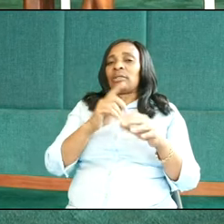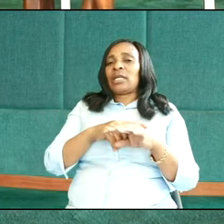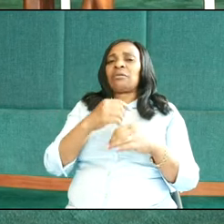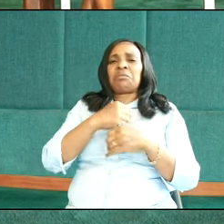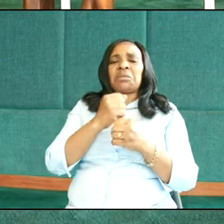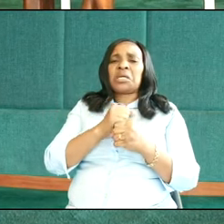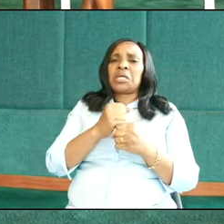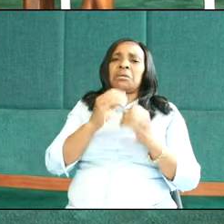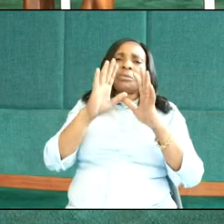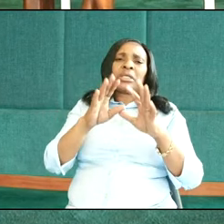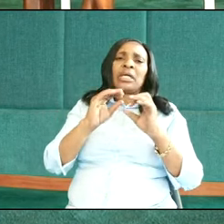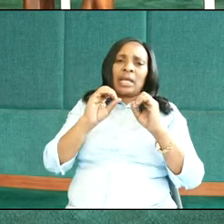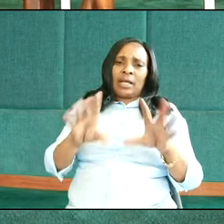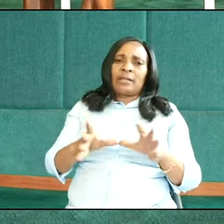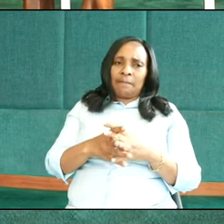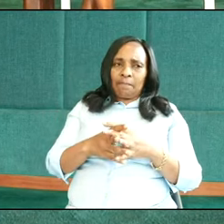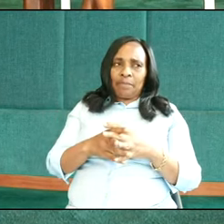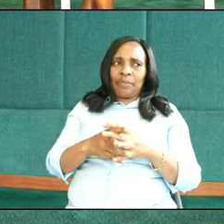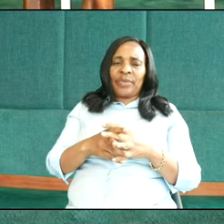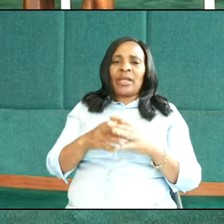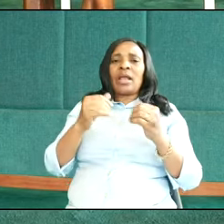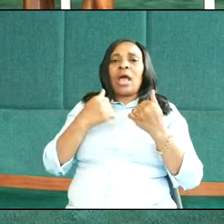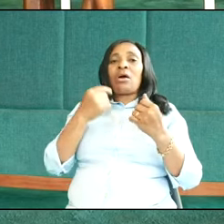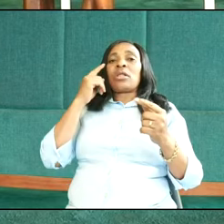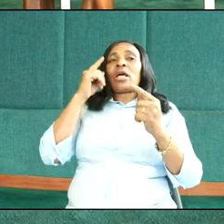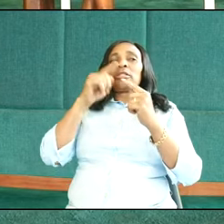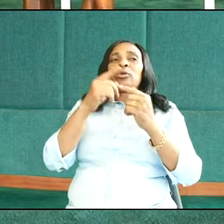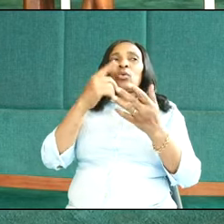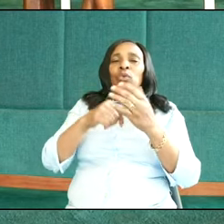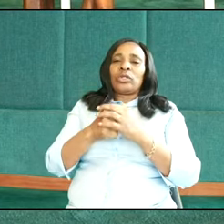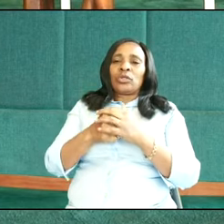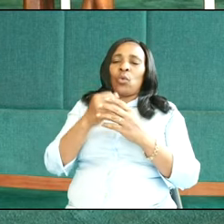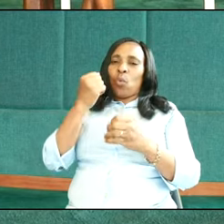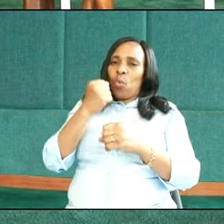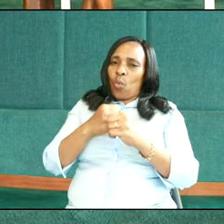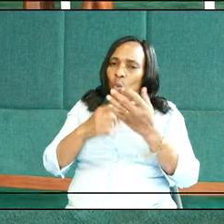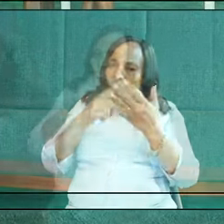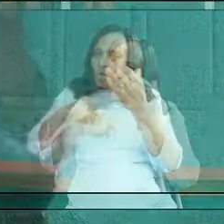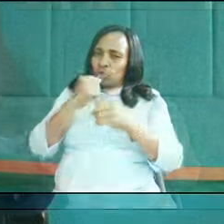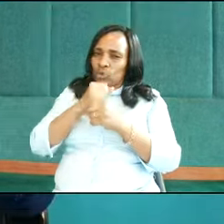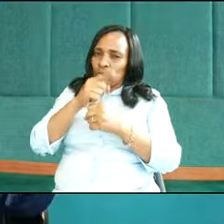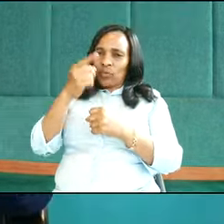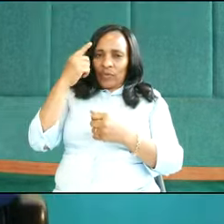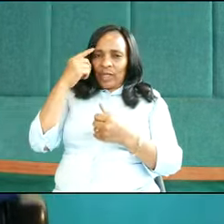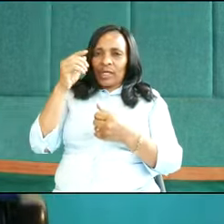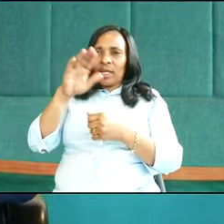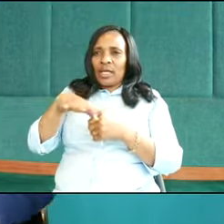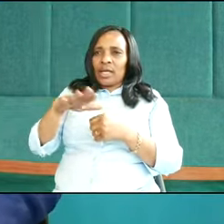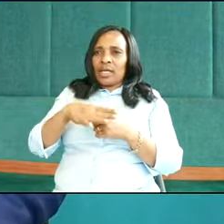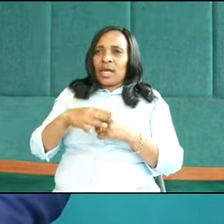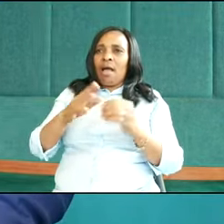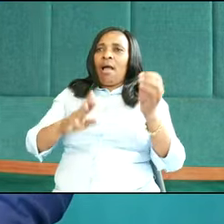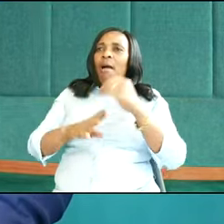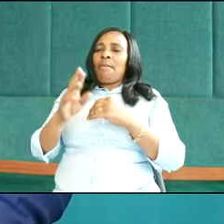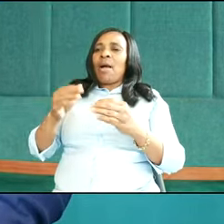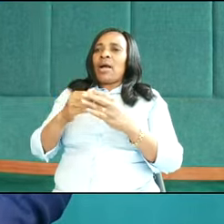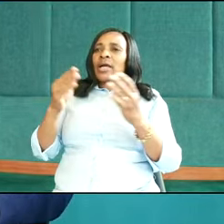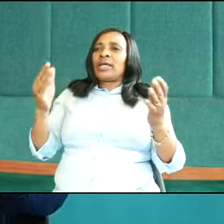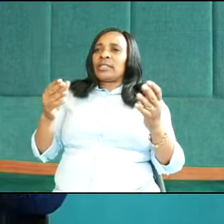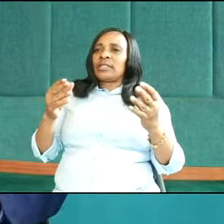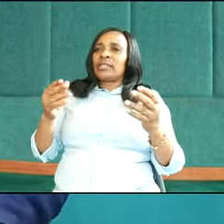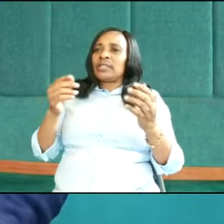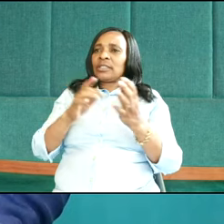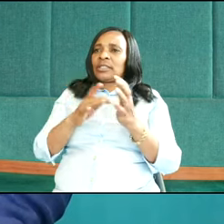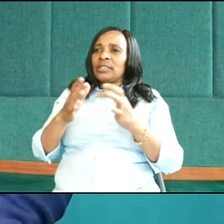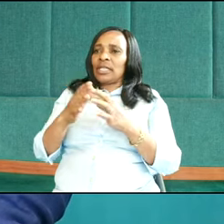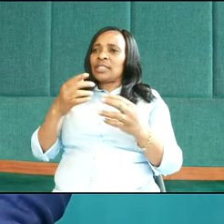doesn't make sense. And here even talking about the aspects in the what did you think section. You know, when we think that really we are up against the wall, you know,